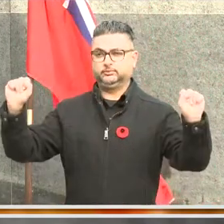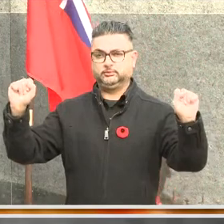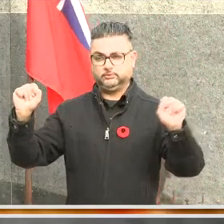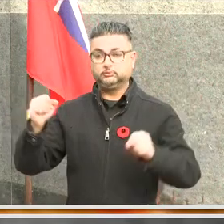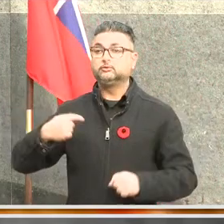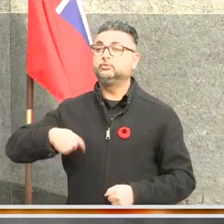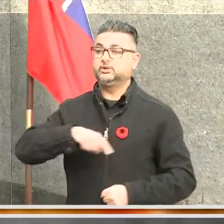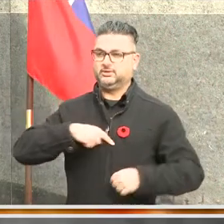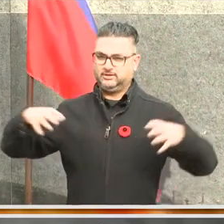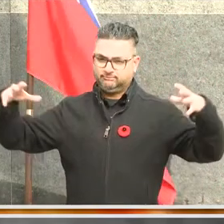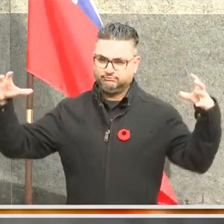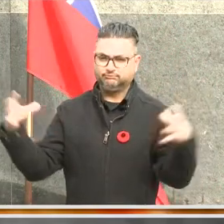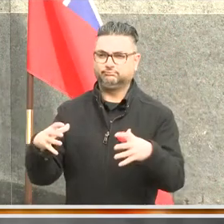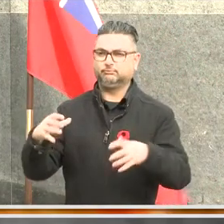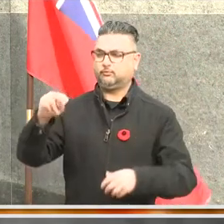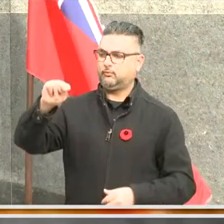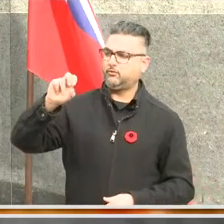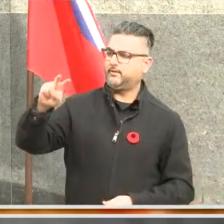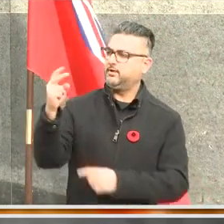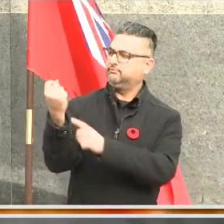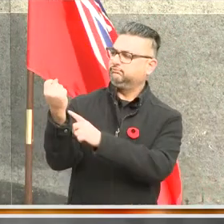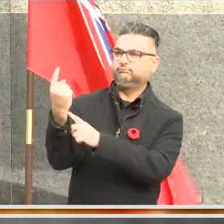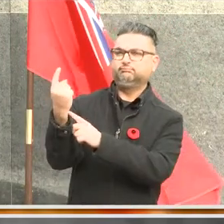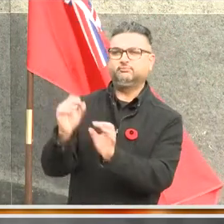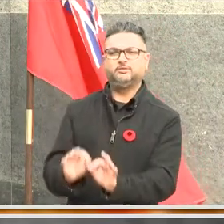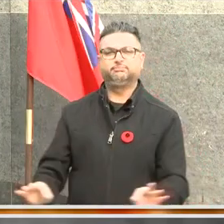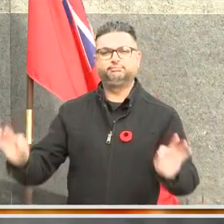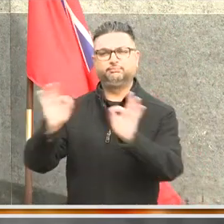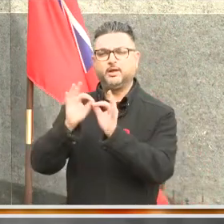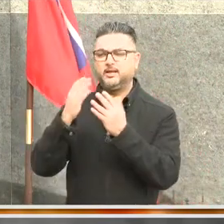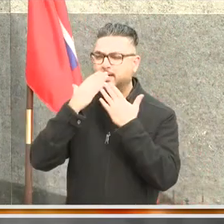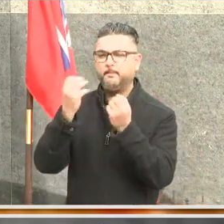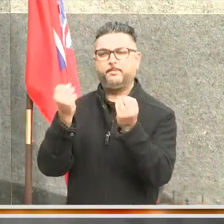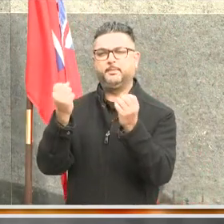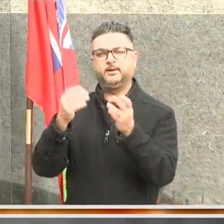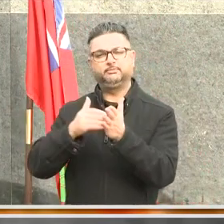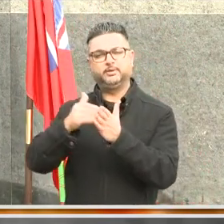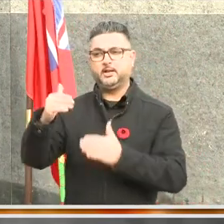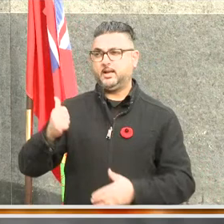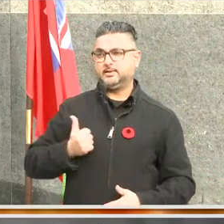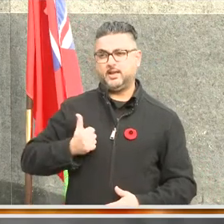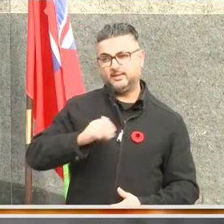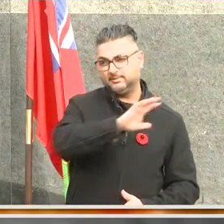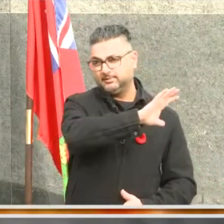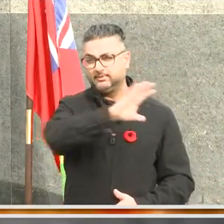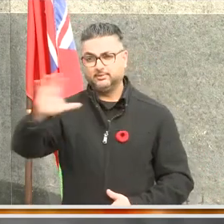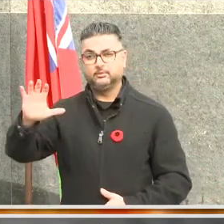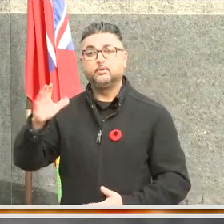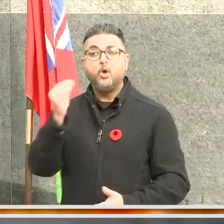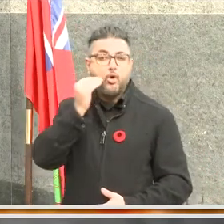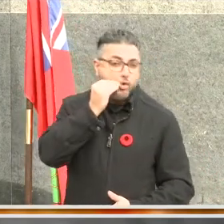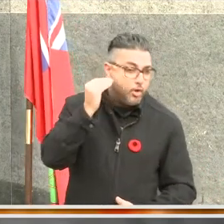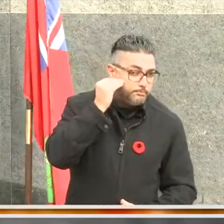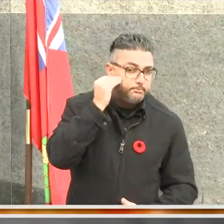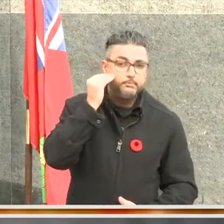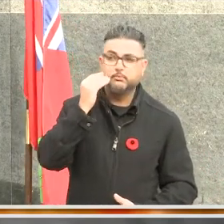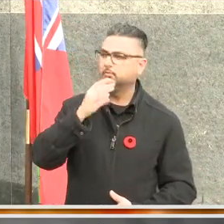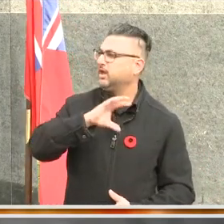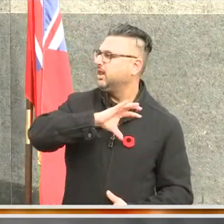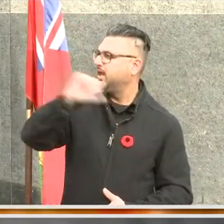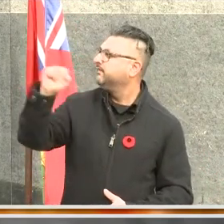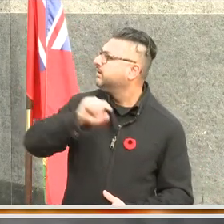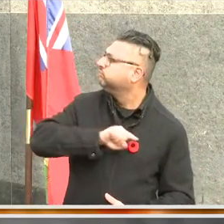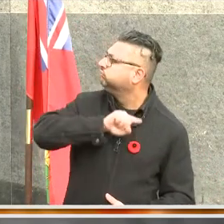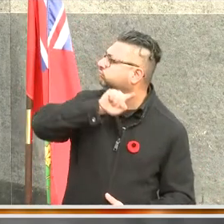to remember and thank the million of Canadians who traveled far from home to serve our country in time of peace and war.